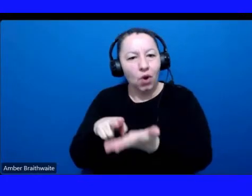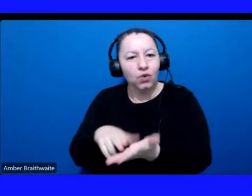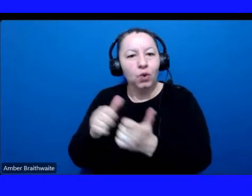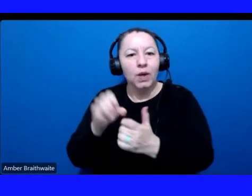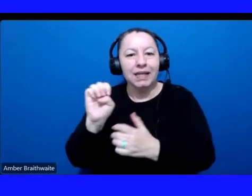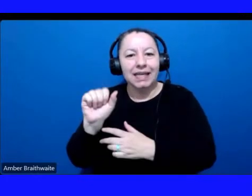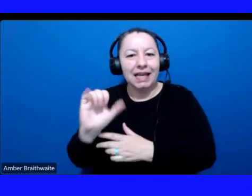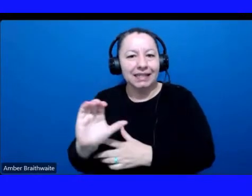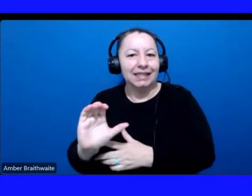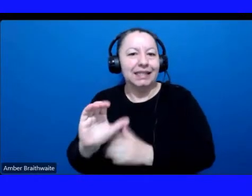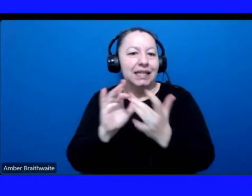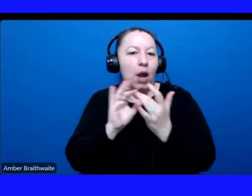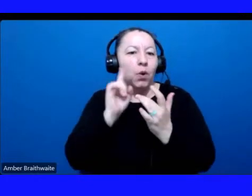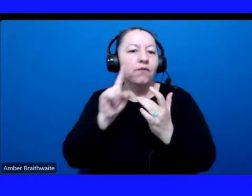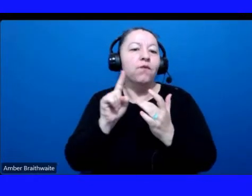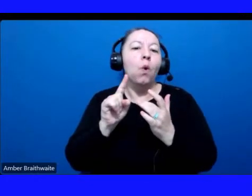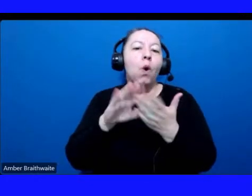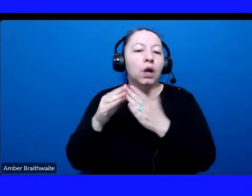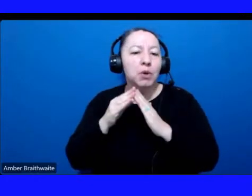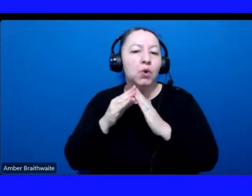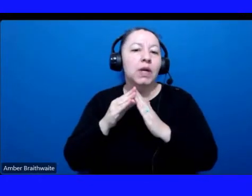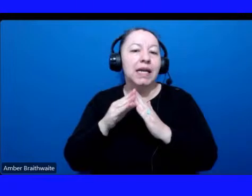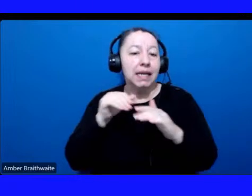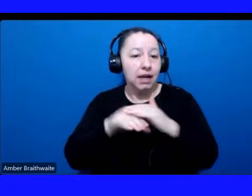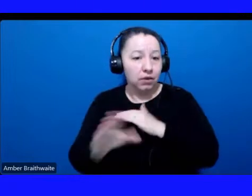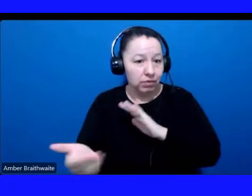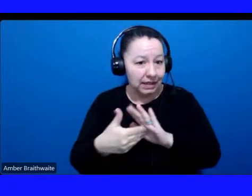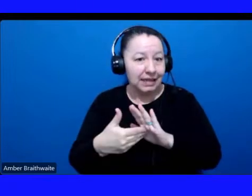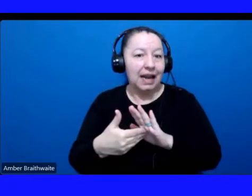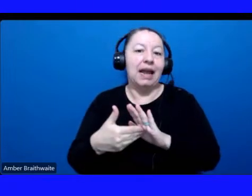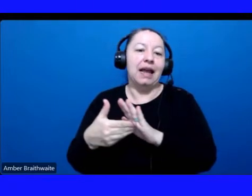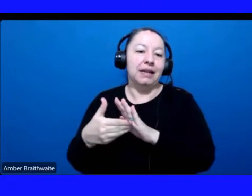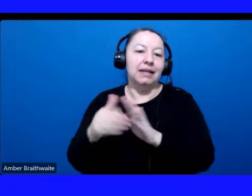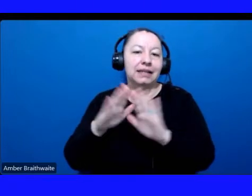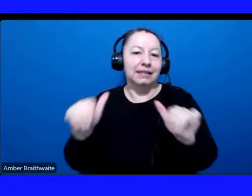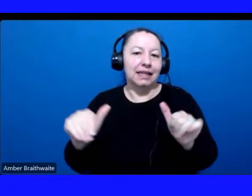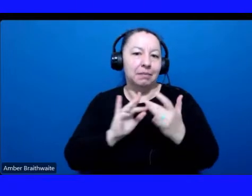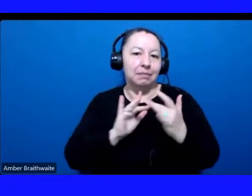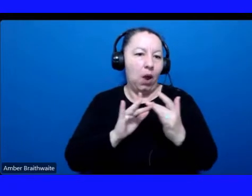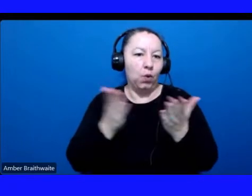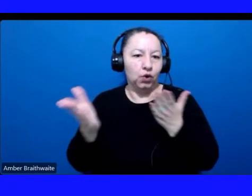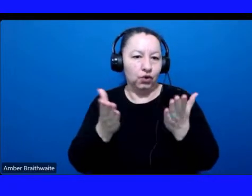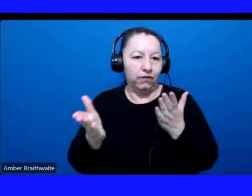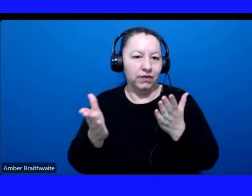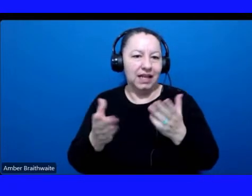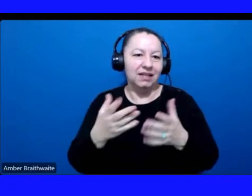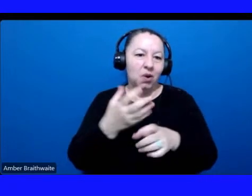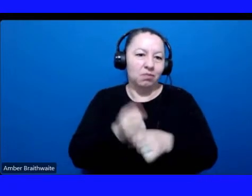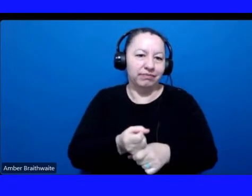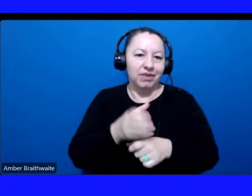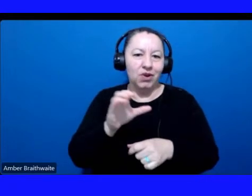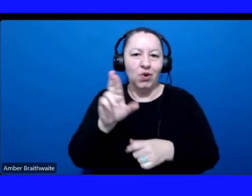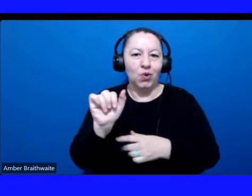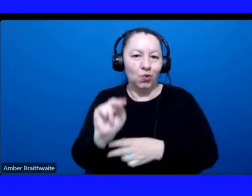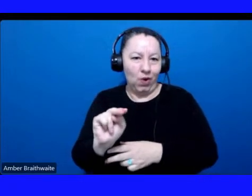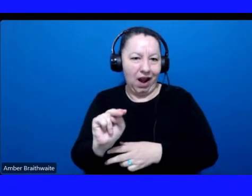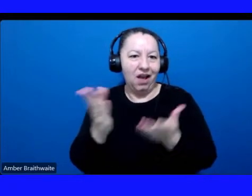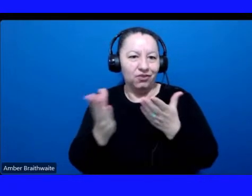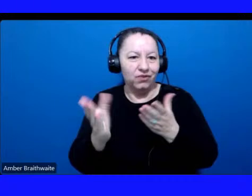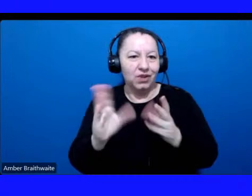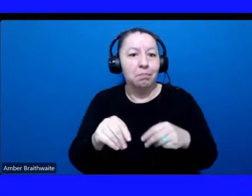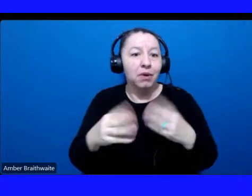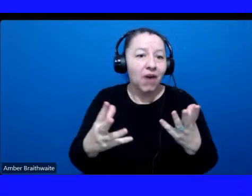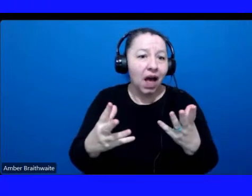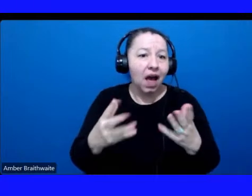actually legally required to provide these services to patients receiving mental health treatment in custody as a result of the Brad H. class